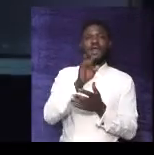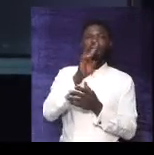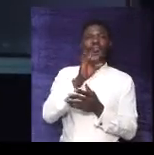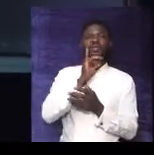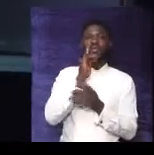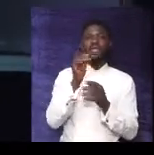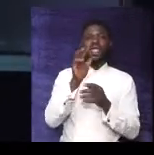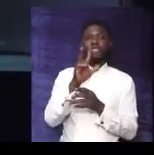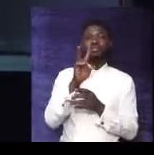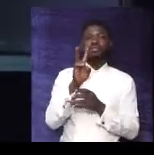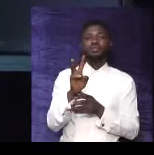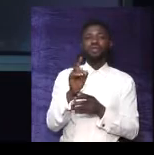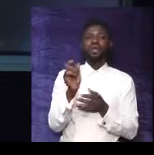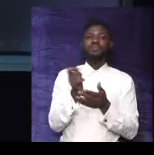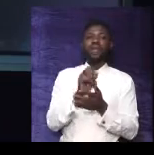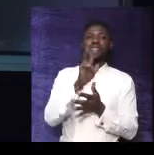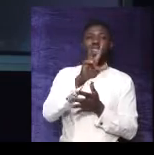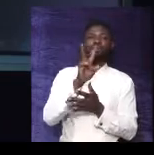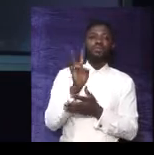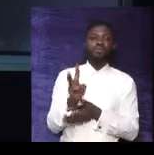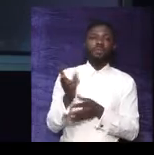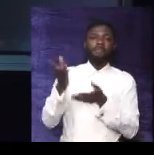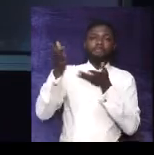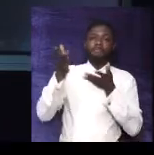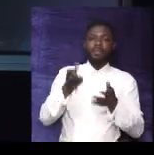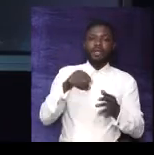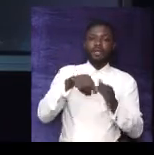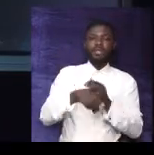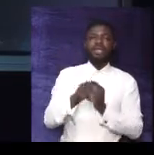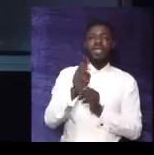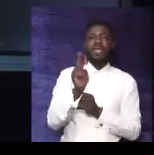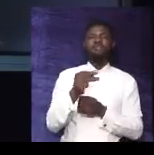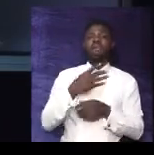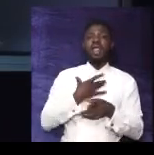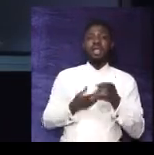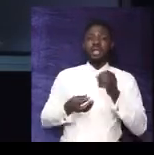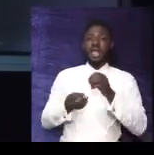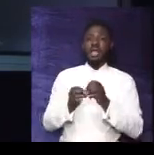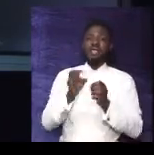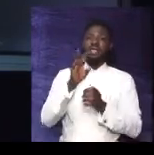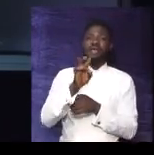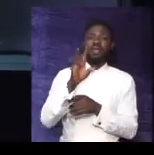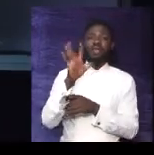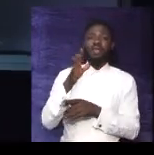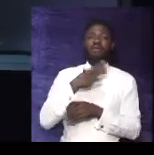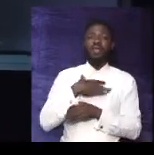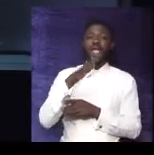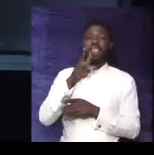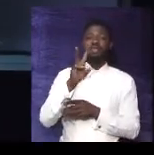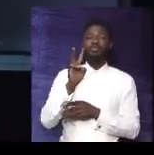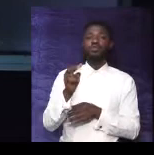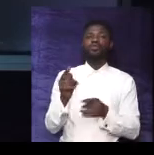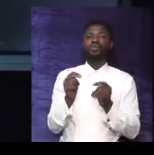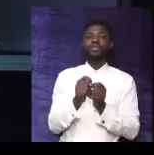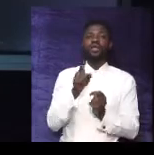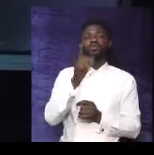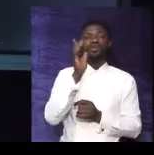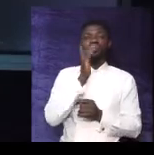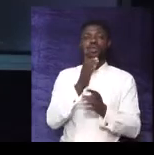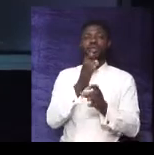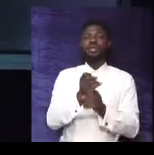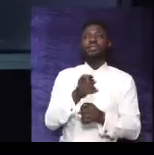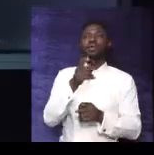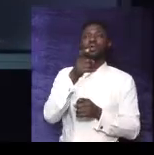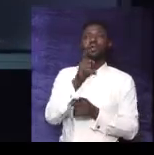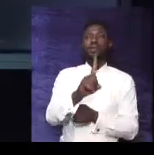got that one in the previous slide. So instead of writing v, write 32, bring down m, then add 75 and 32 together, you will